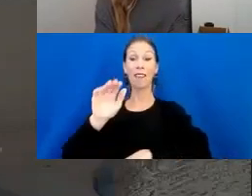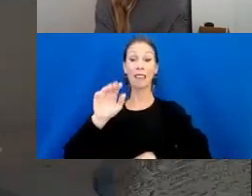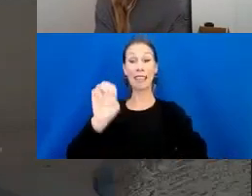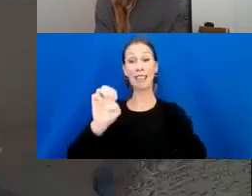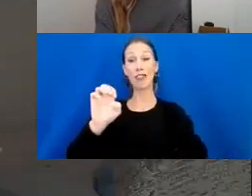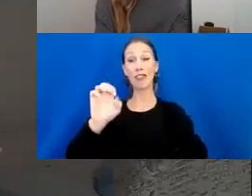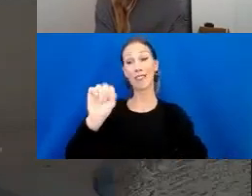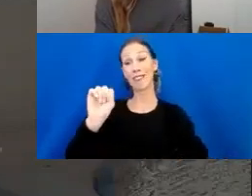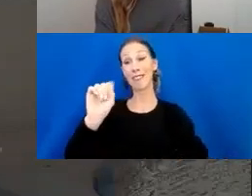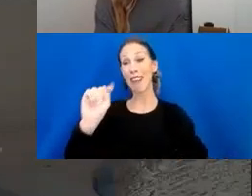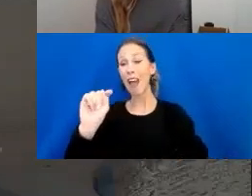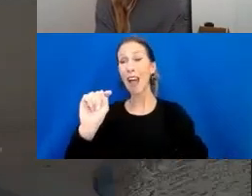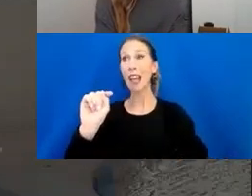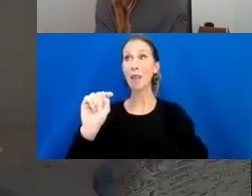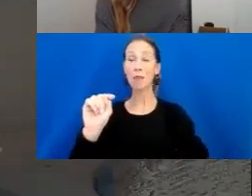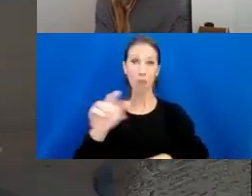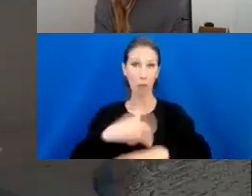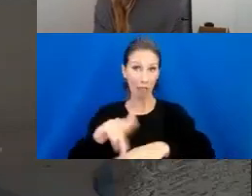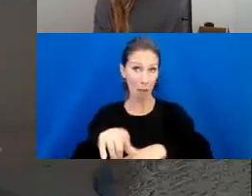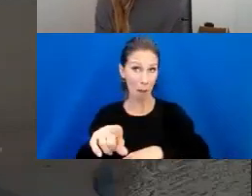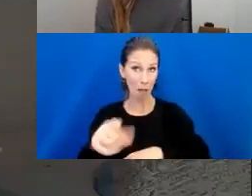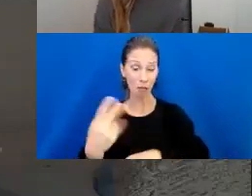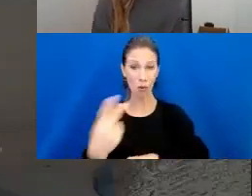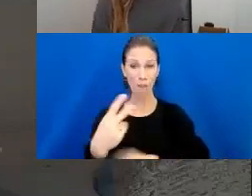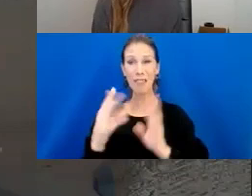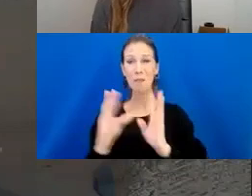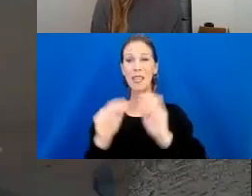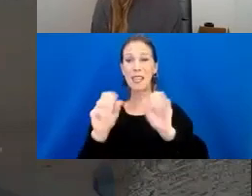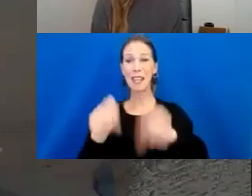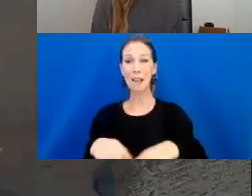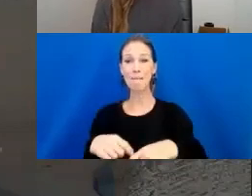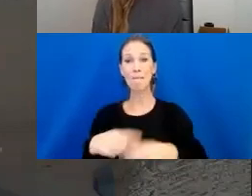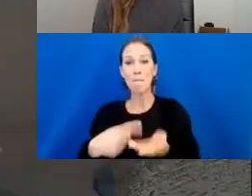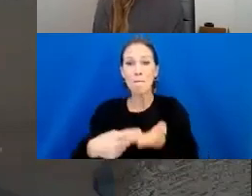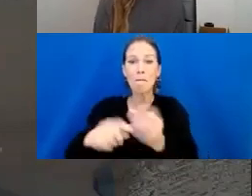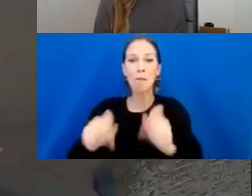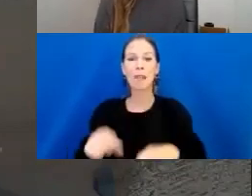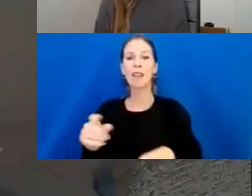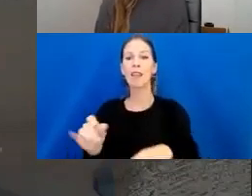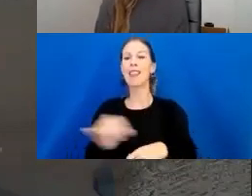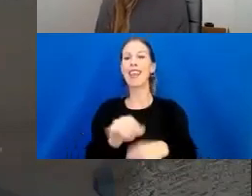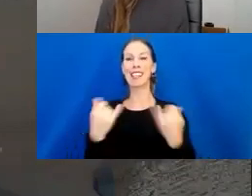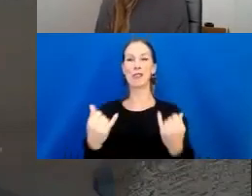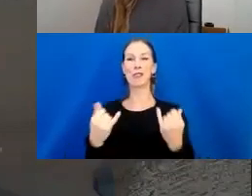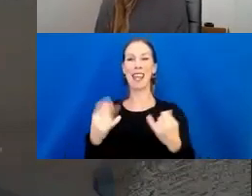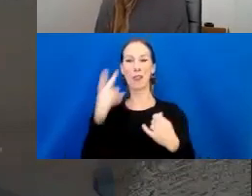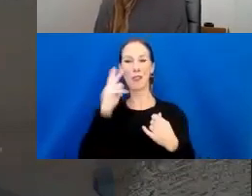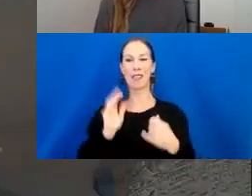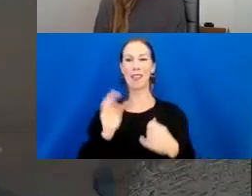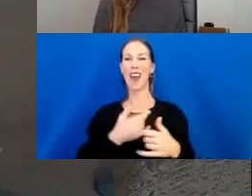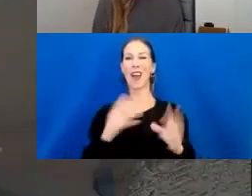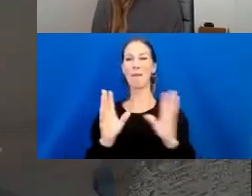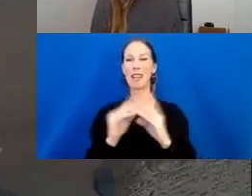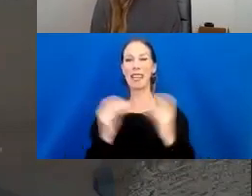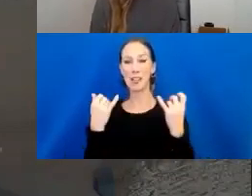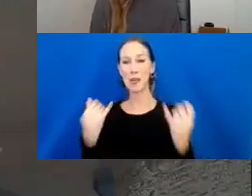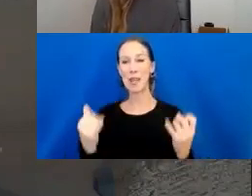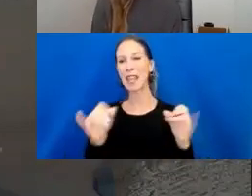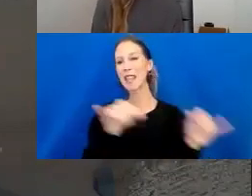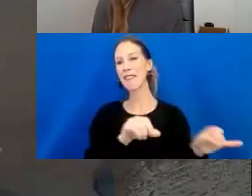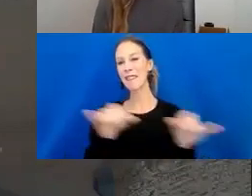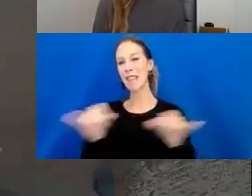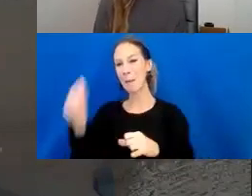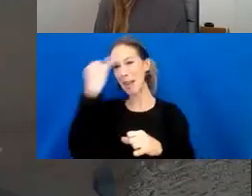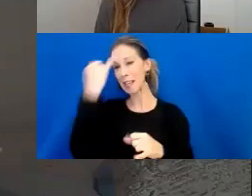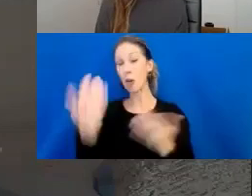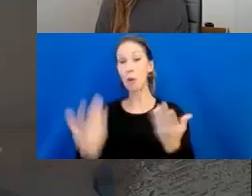you can have, just like you're seeing here, and just really as you've experienced in other platforms, you